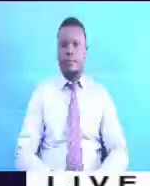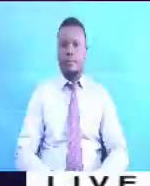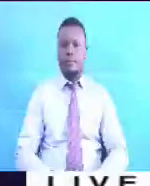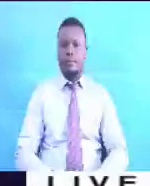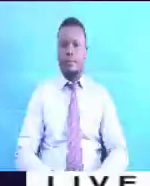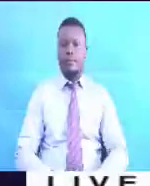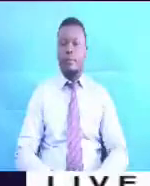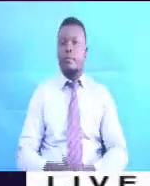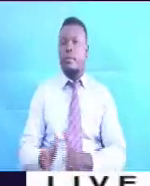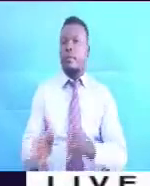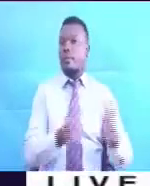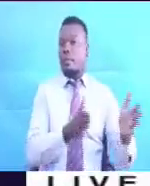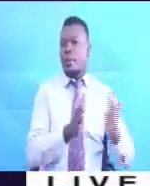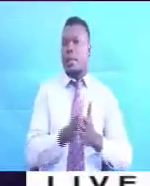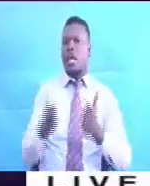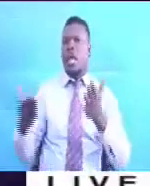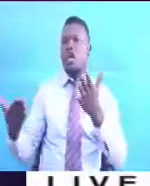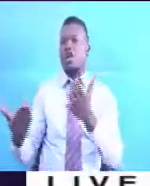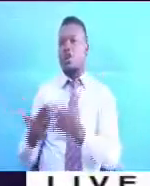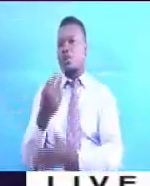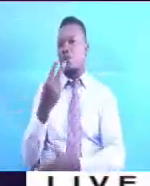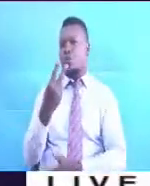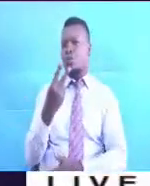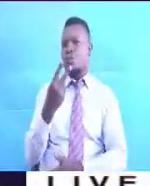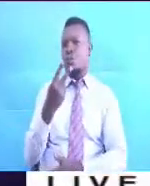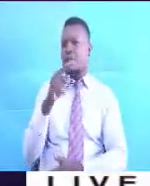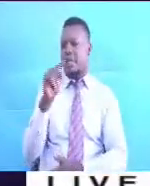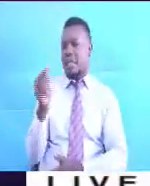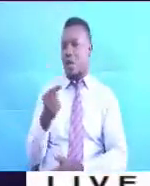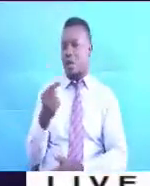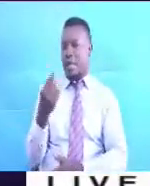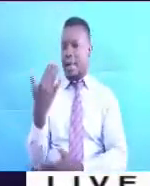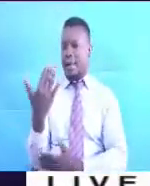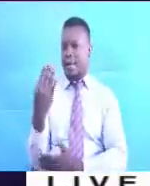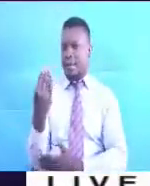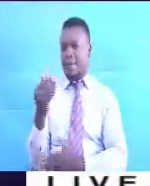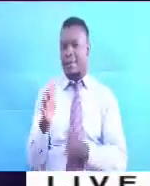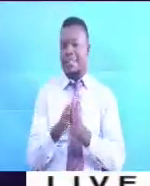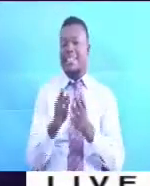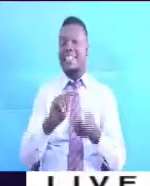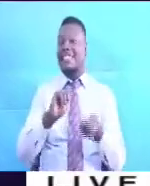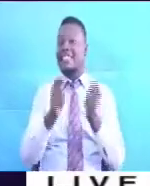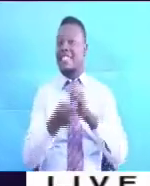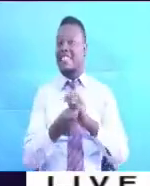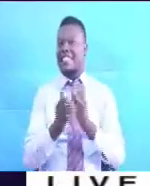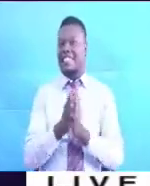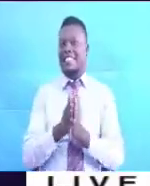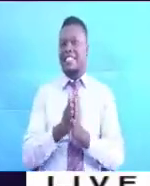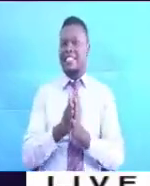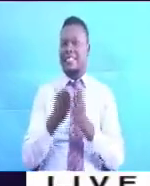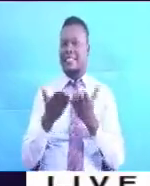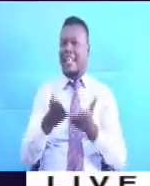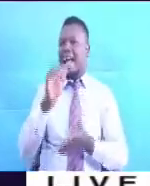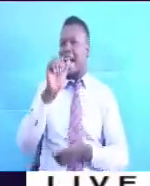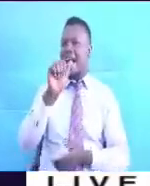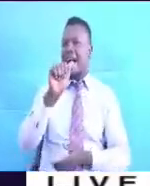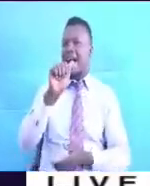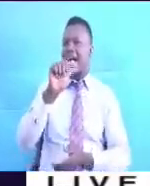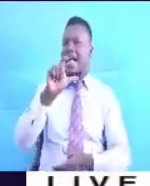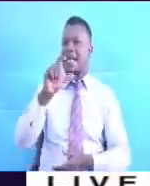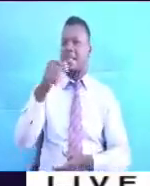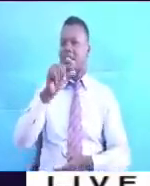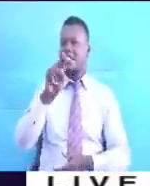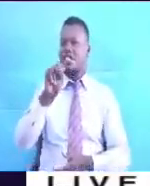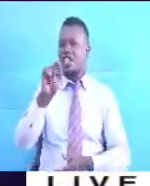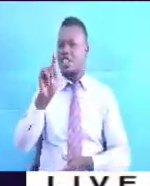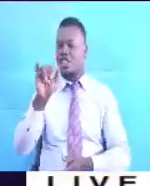Moving on, a new 2,000 peso banknote will be issued in Argentina in response to soaring inflation,